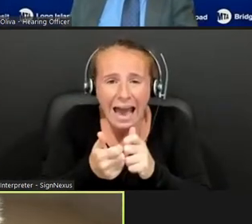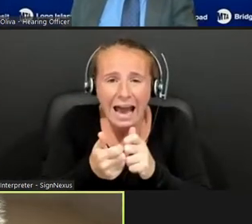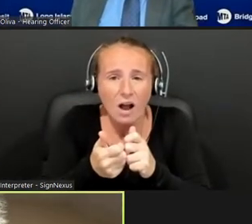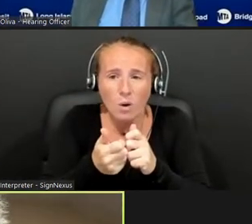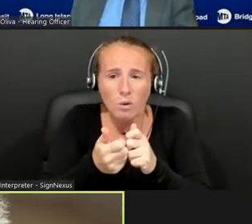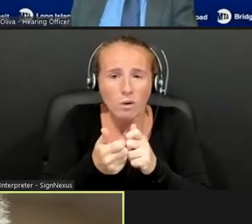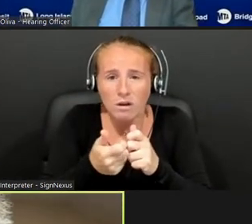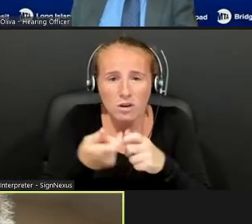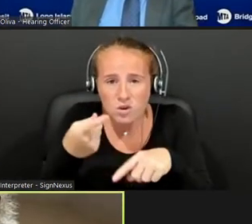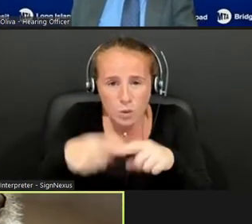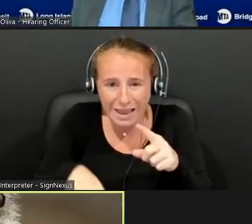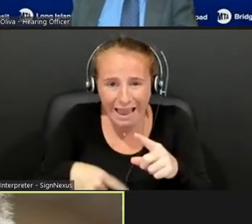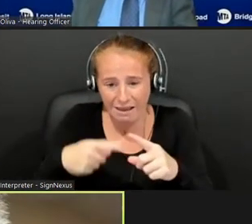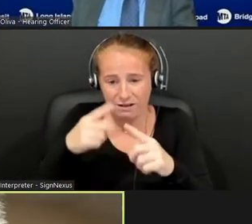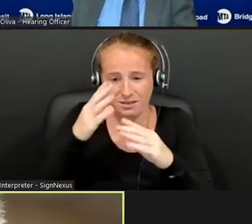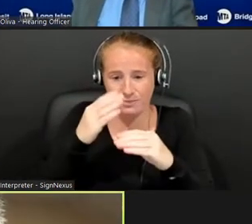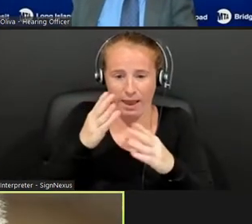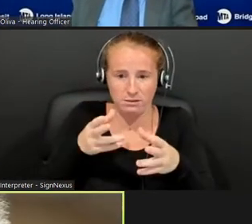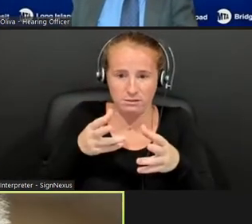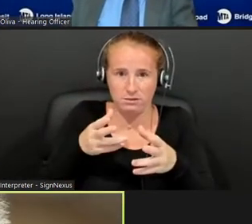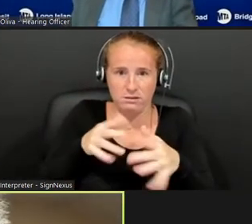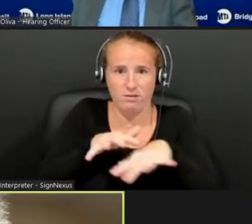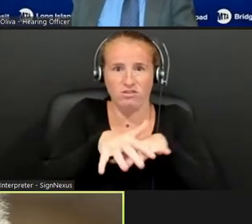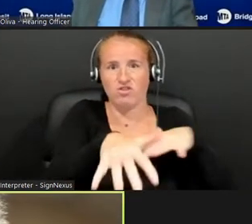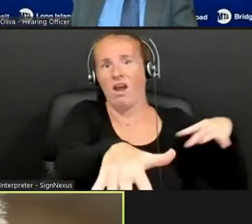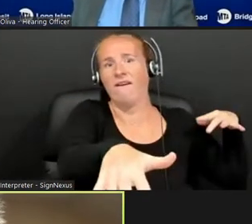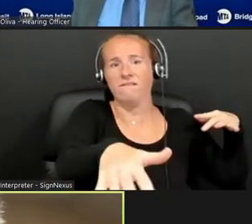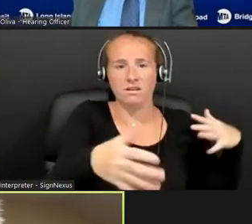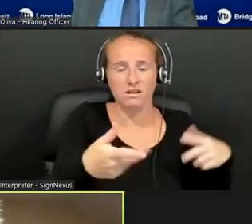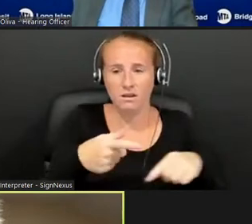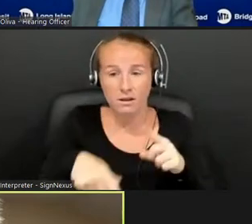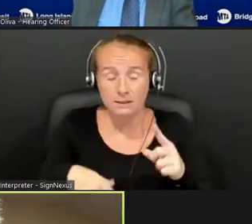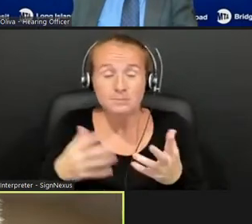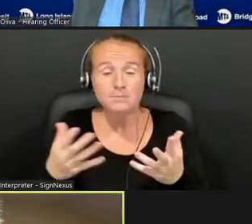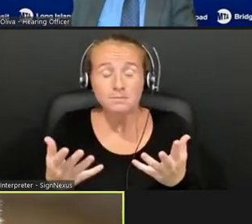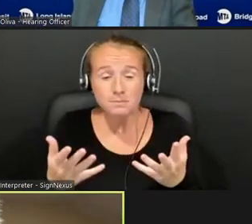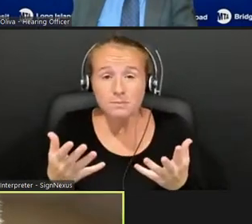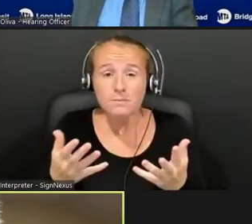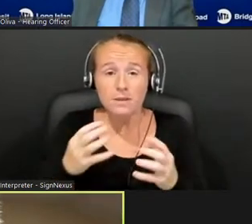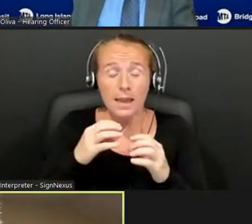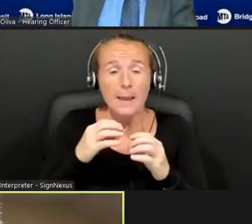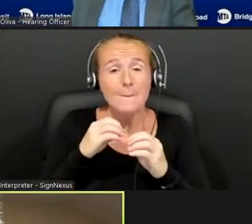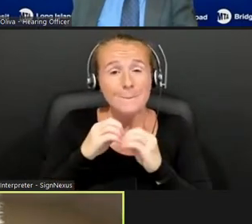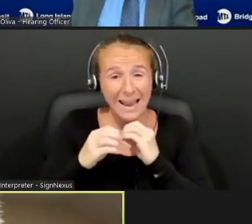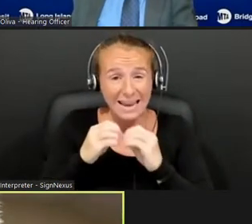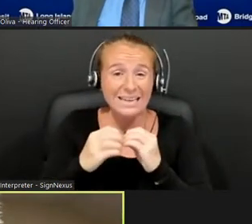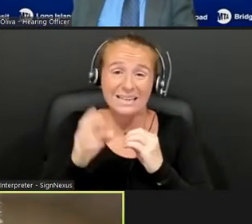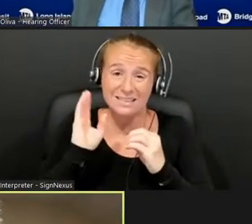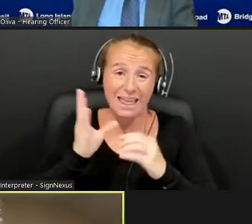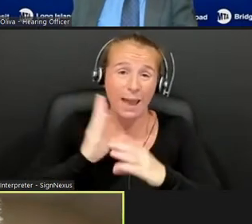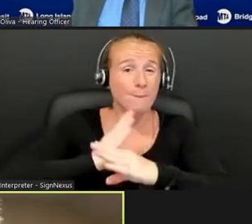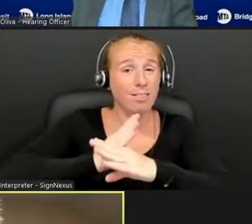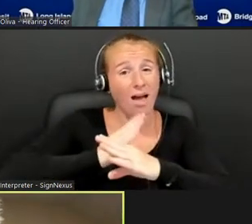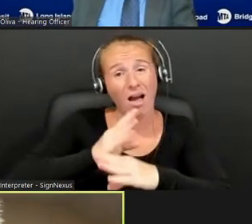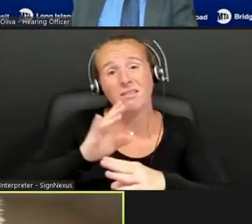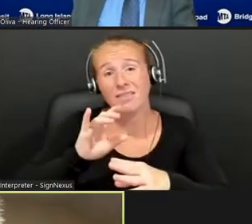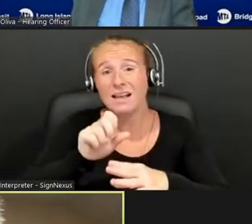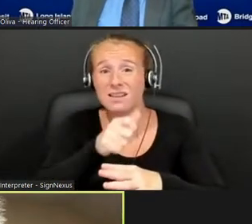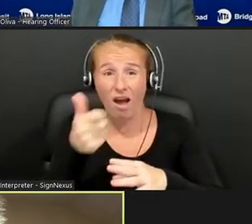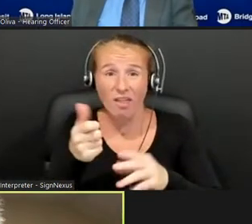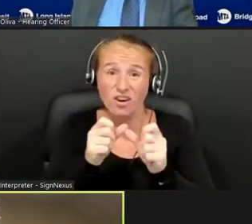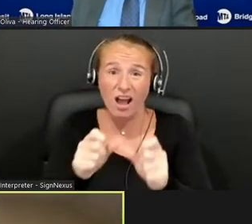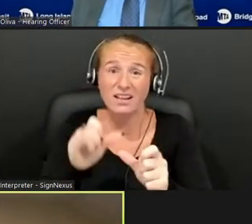more congestion Road and utility repairs and maintenance that block lanes and roadways are another constant that create